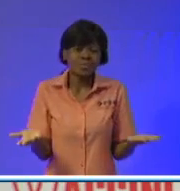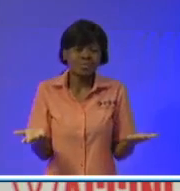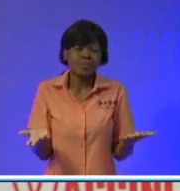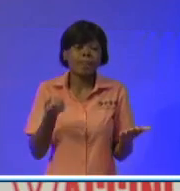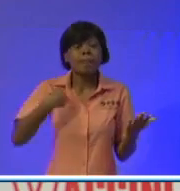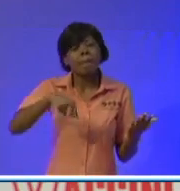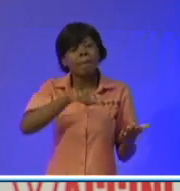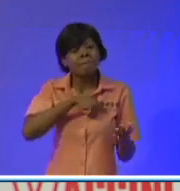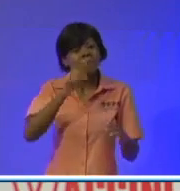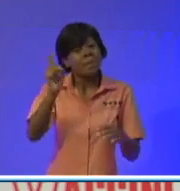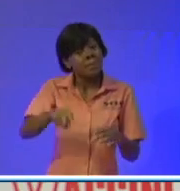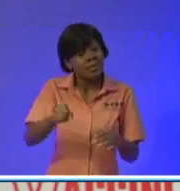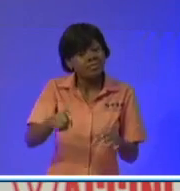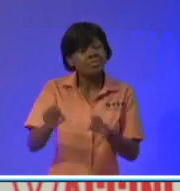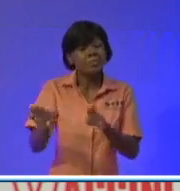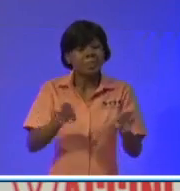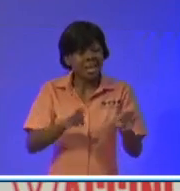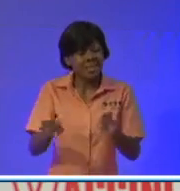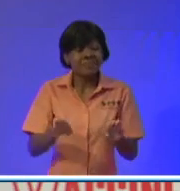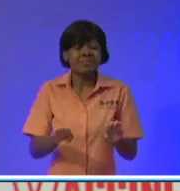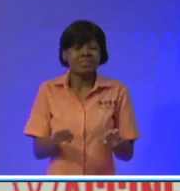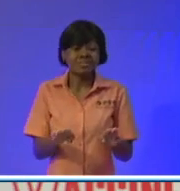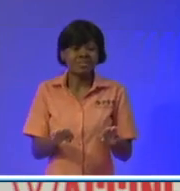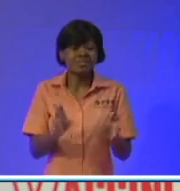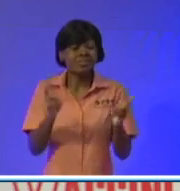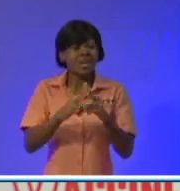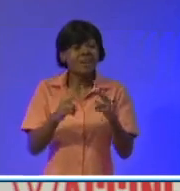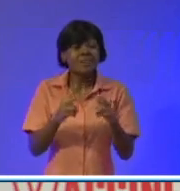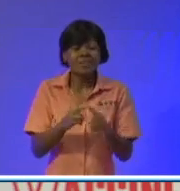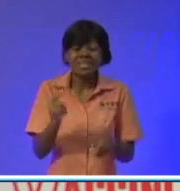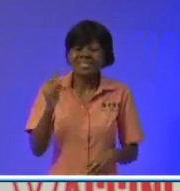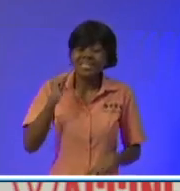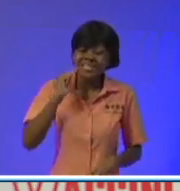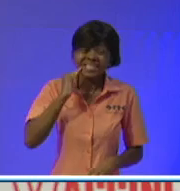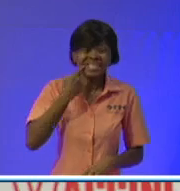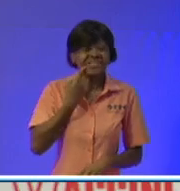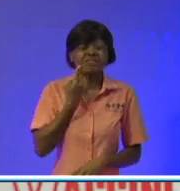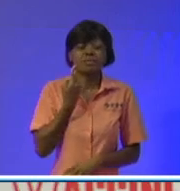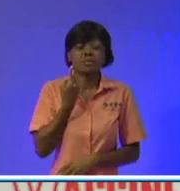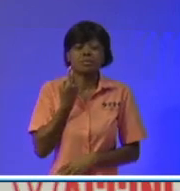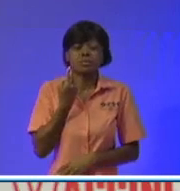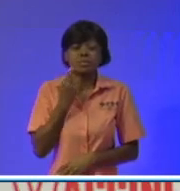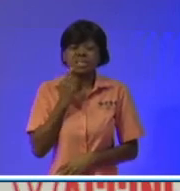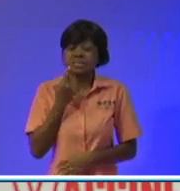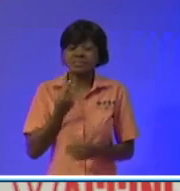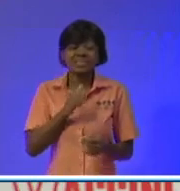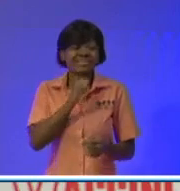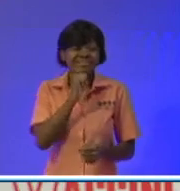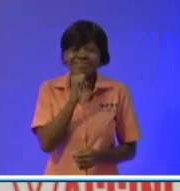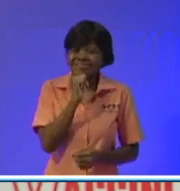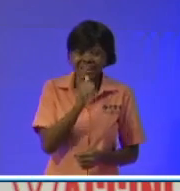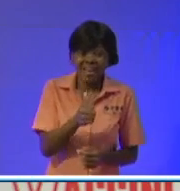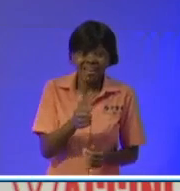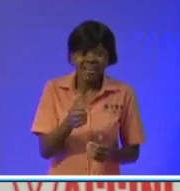Treat it as seriously as we treat Delta. It is early days